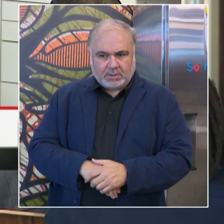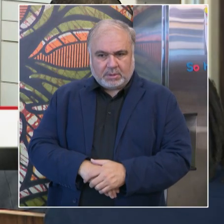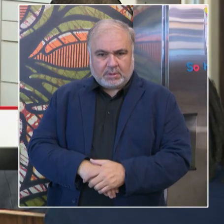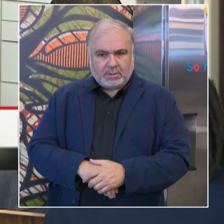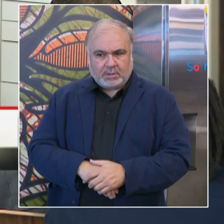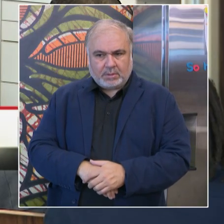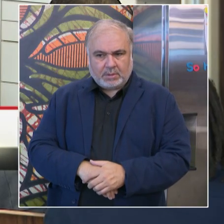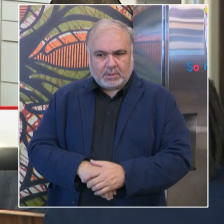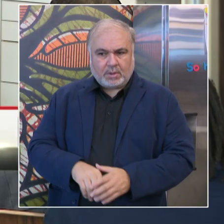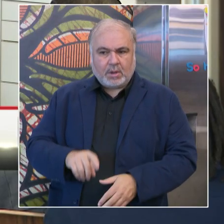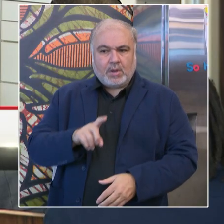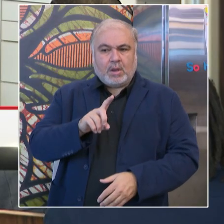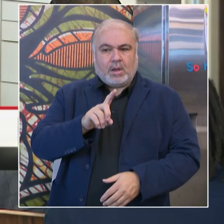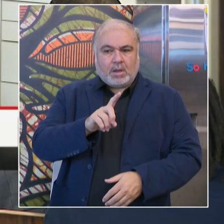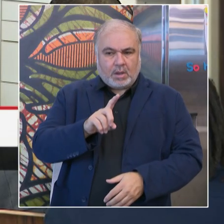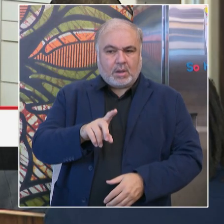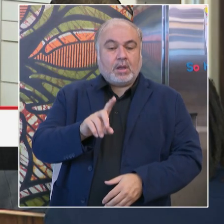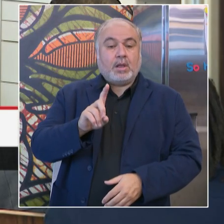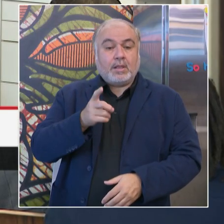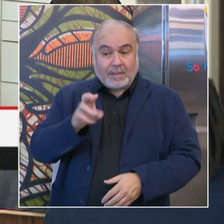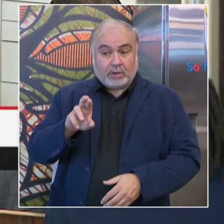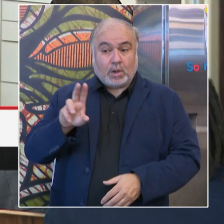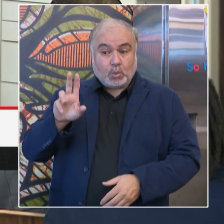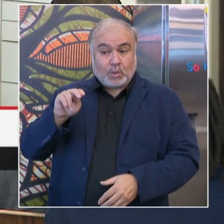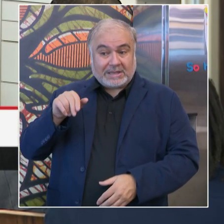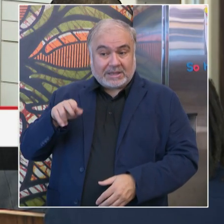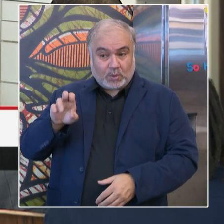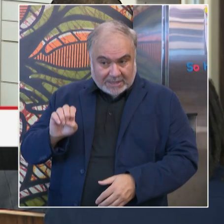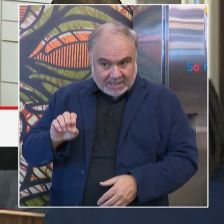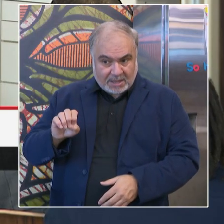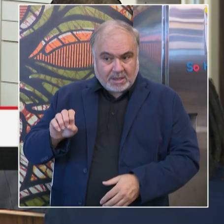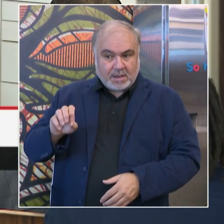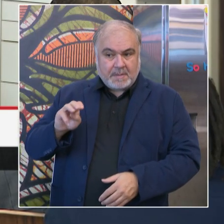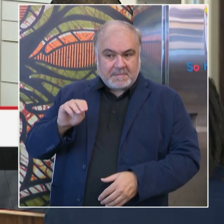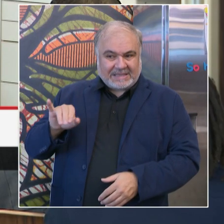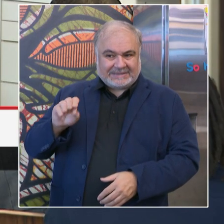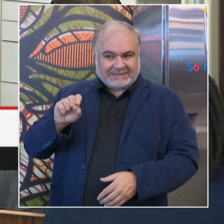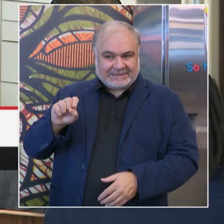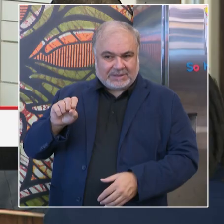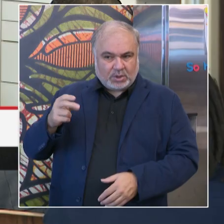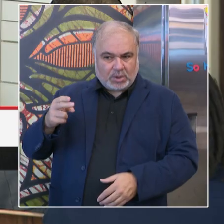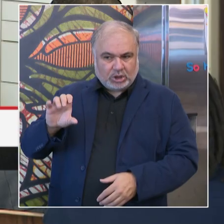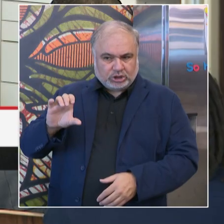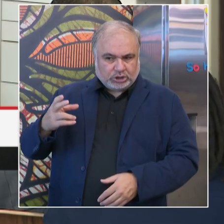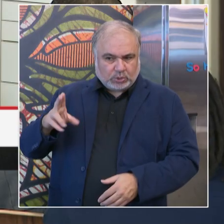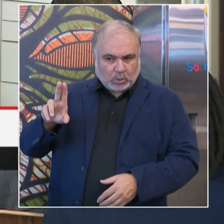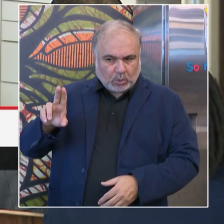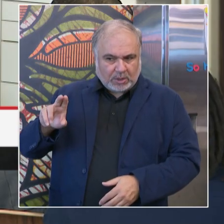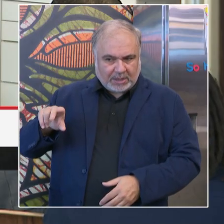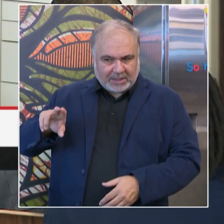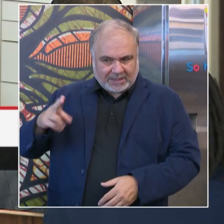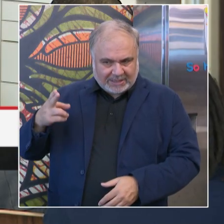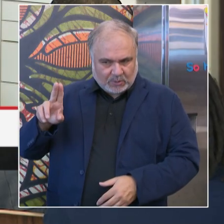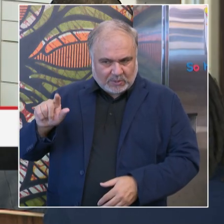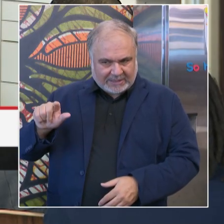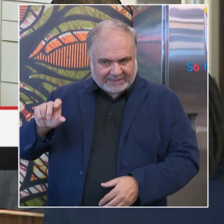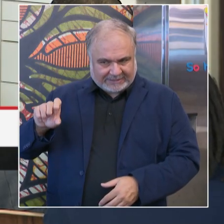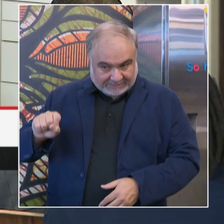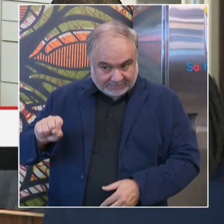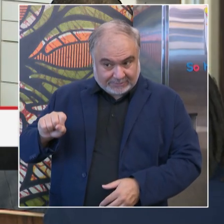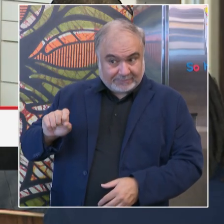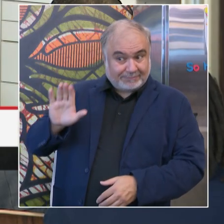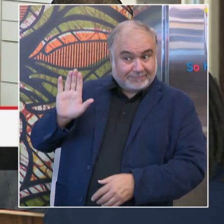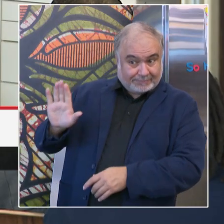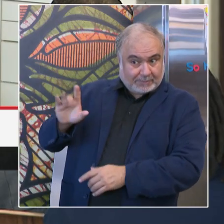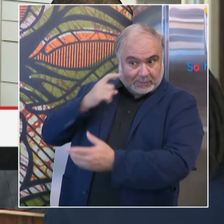team at the Department of Employment Services for their technical sets and support throughout the apprenticeship approval process. Again, thank you so much